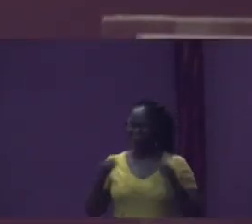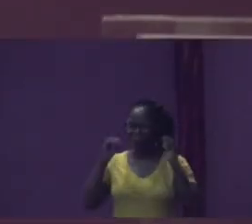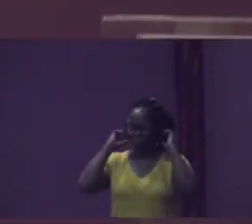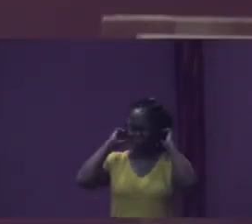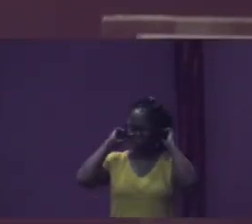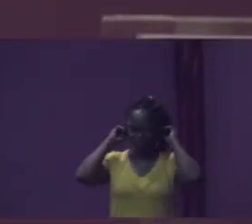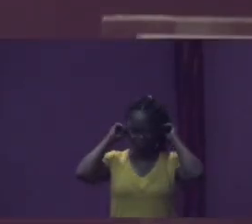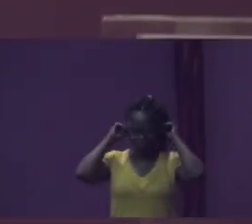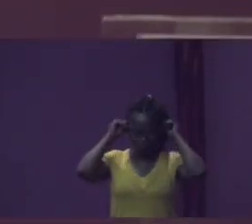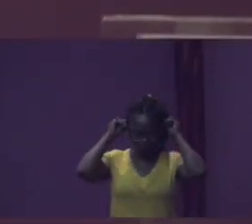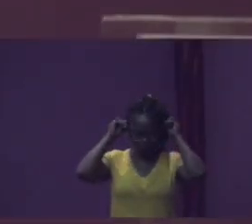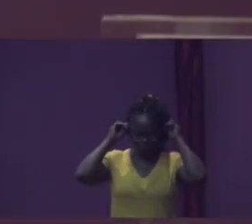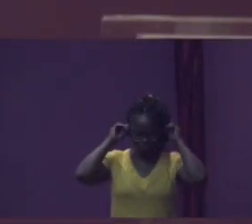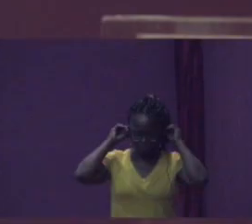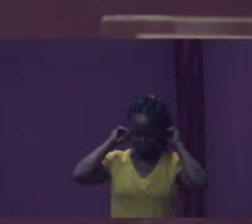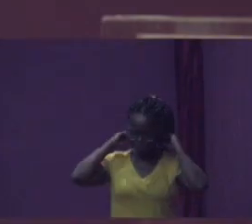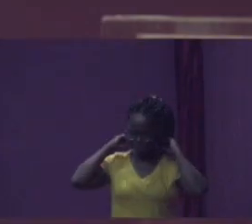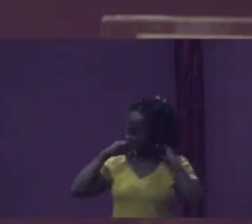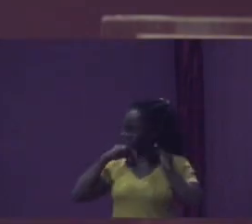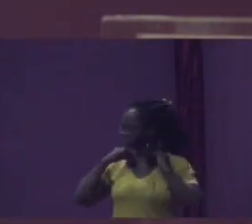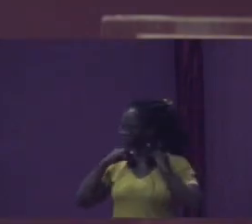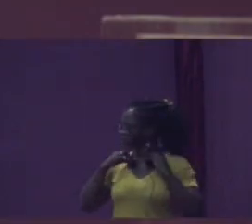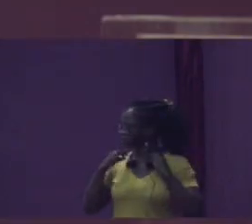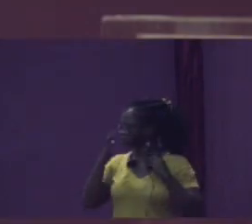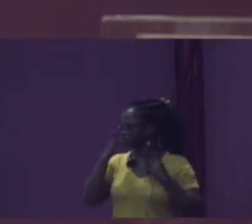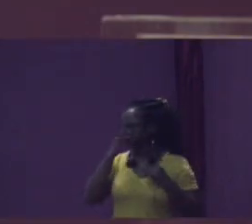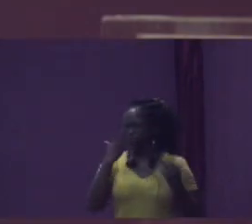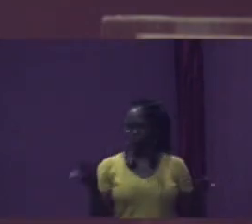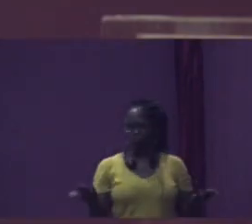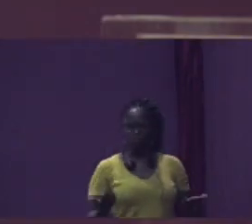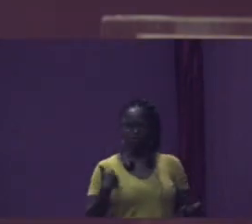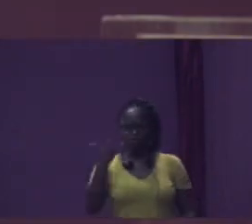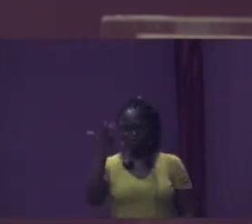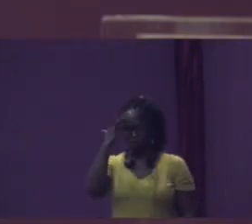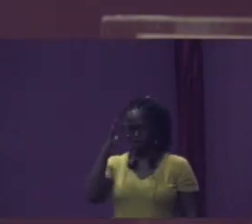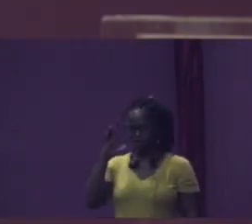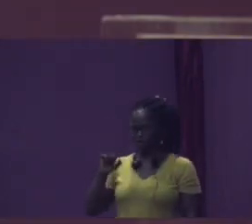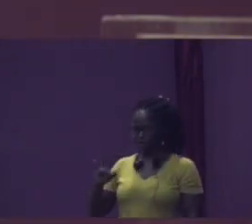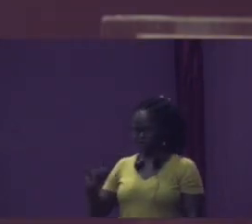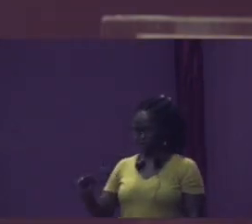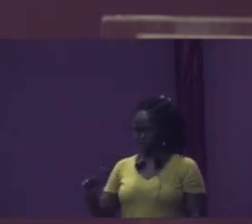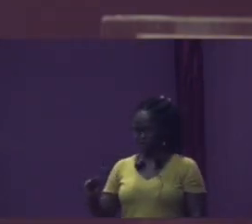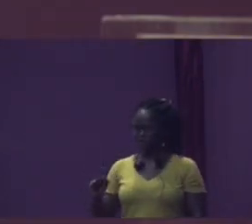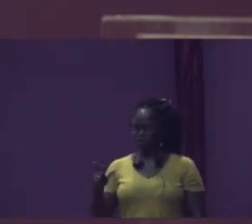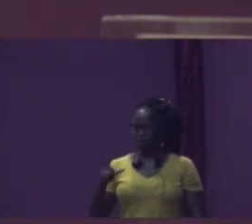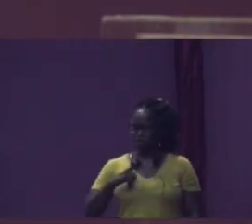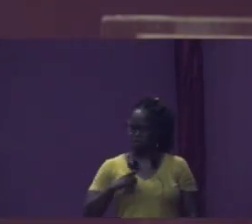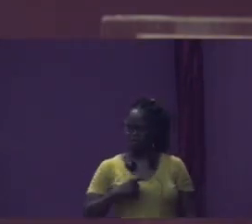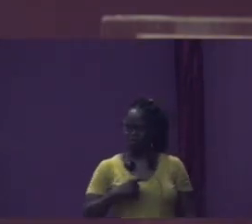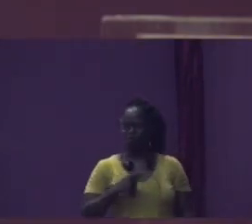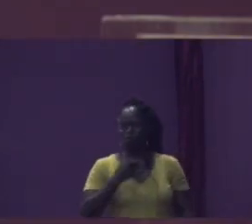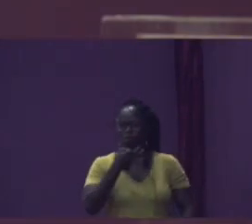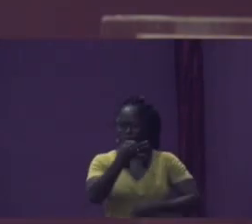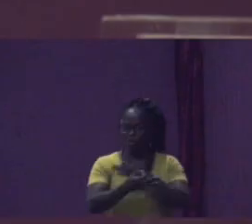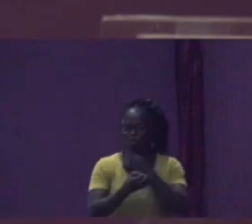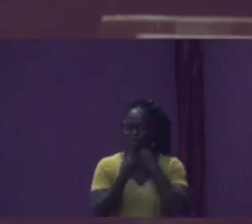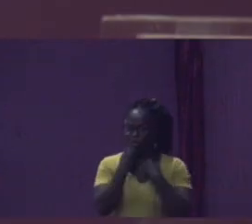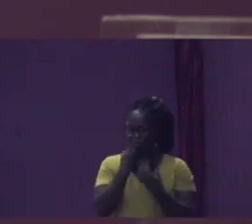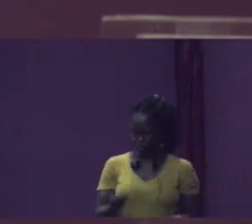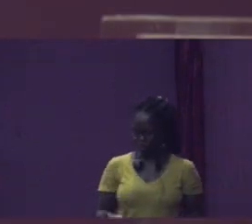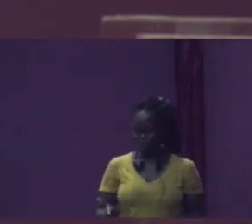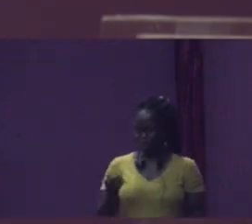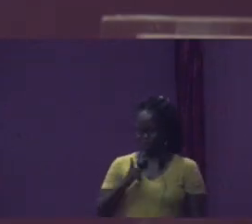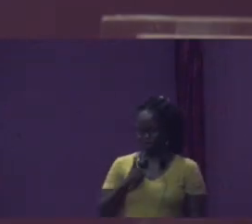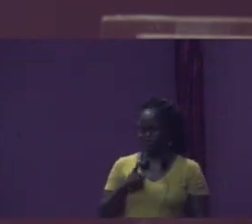Eu vou só fazer o comentário para complementar. Eu acho que a Cassia fez uma boa observação, não é à toa também que a gente está nessa